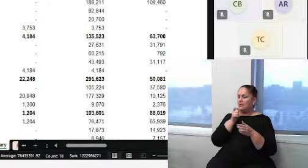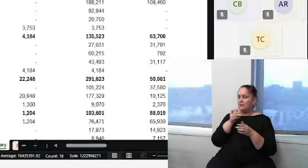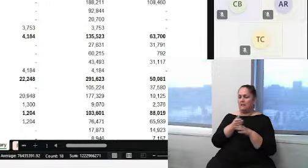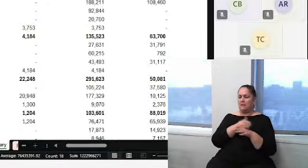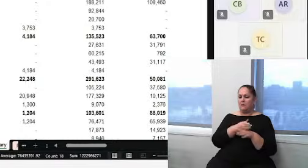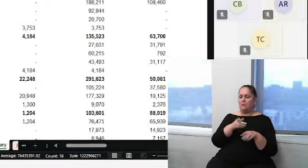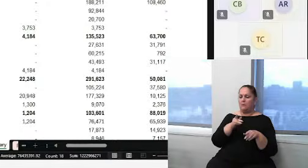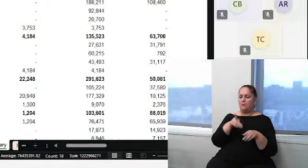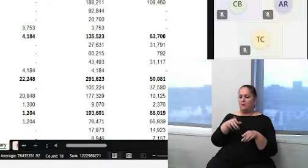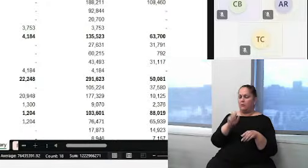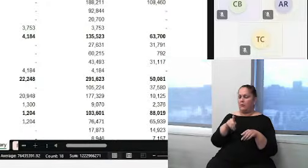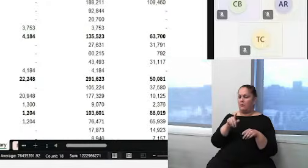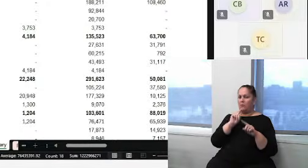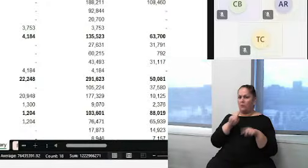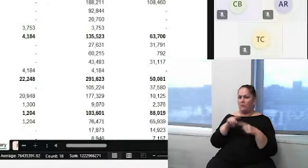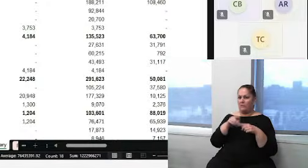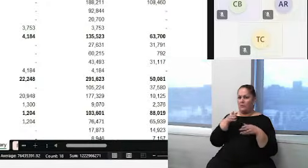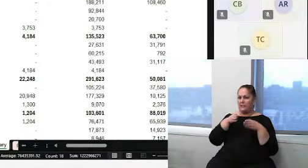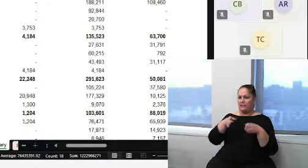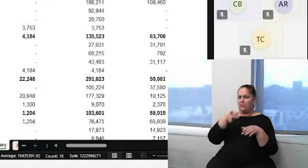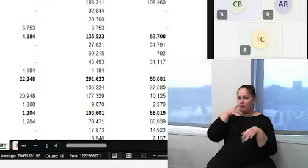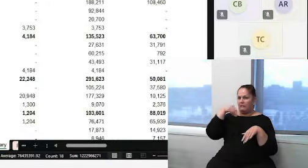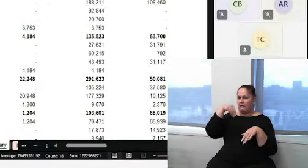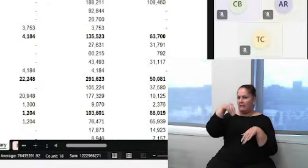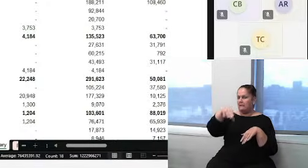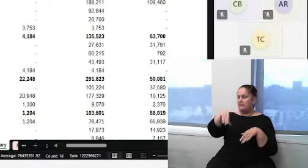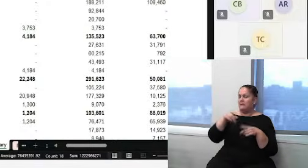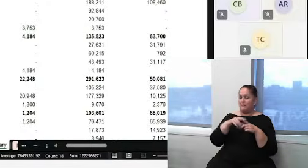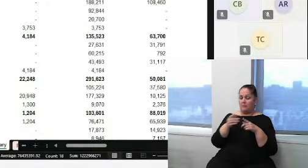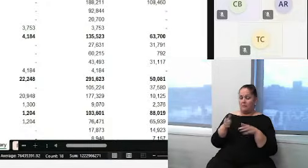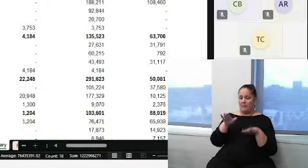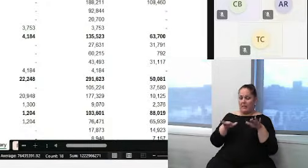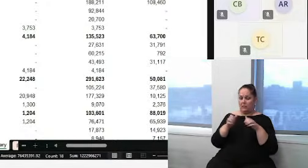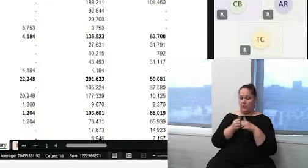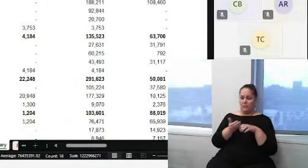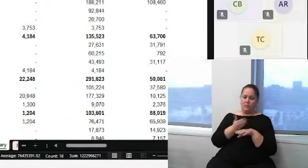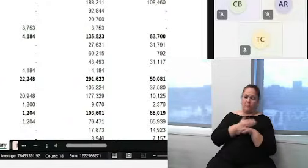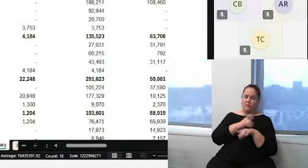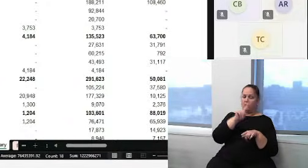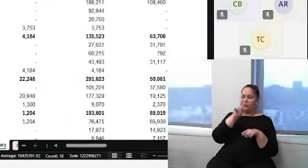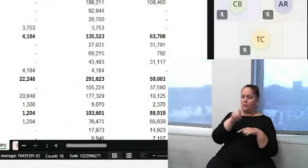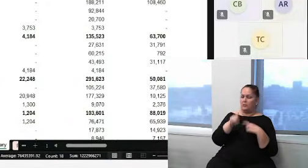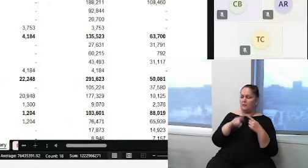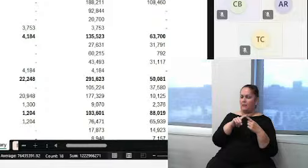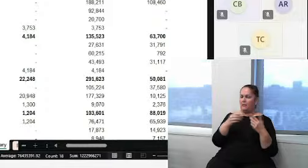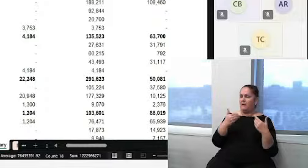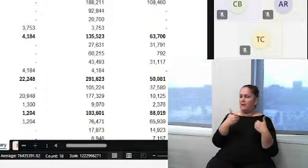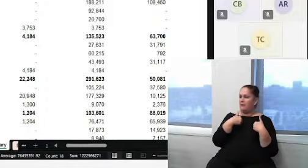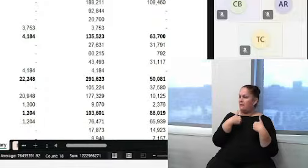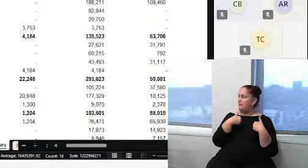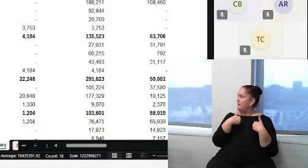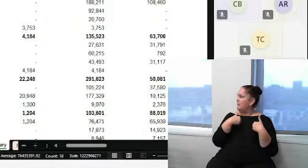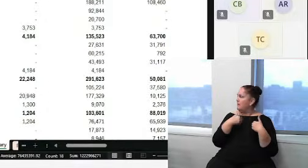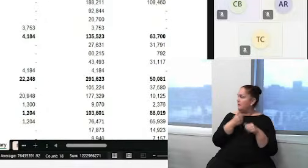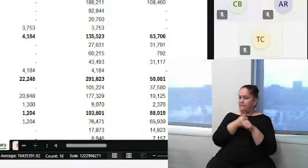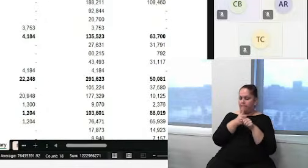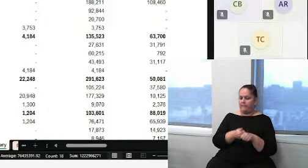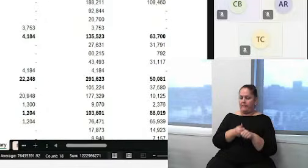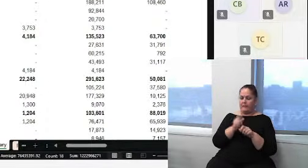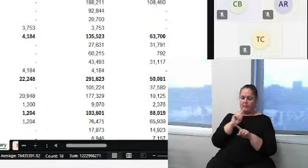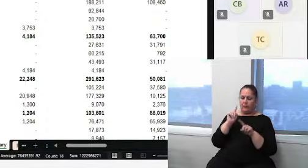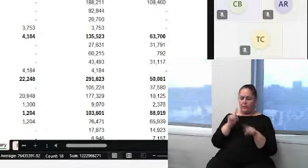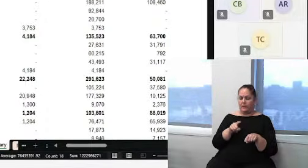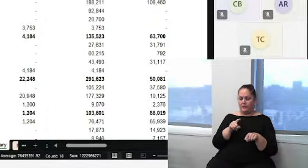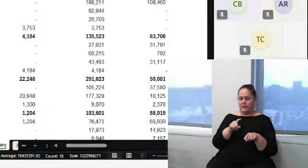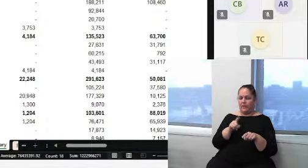funds to be able to meet the prep order in regards to replacing all the streetlights. So there's a balance to your earlier question about